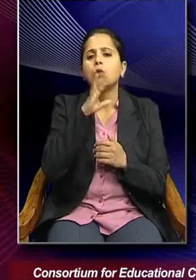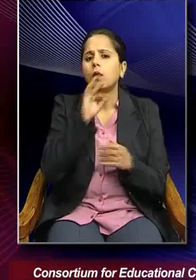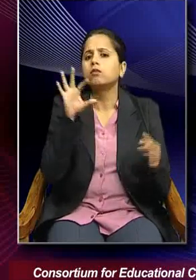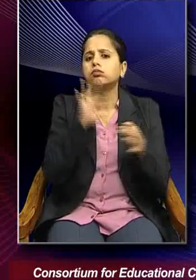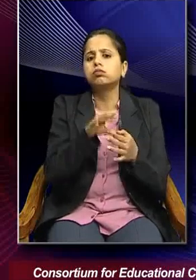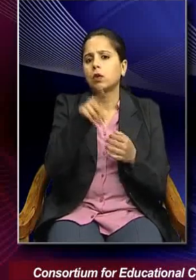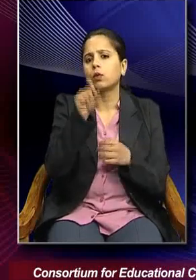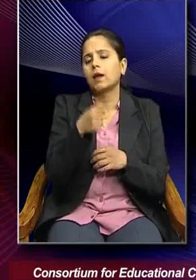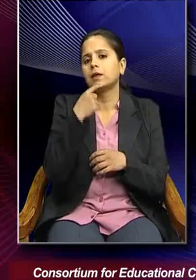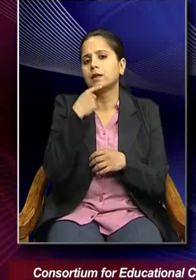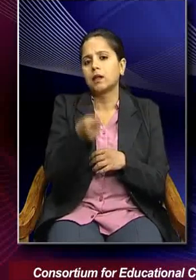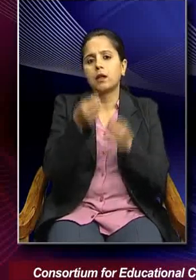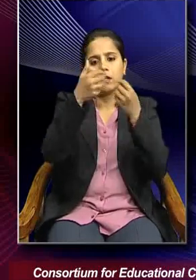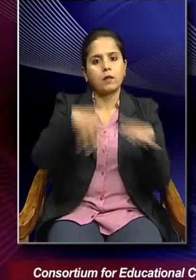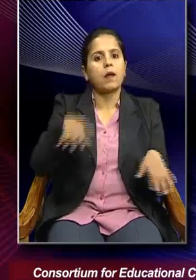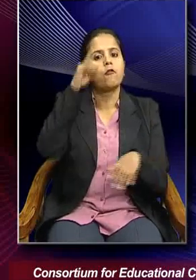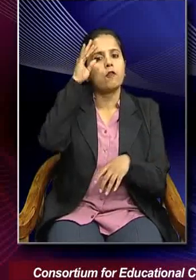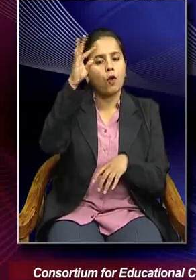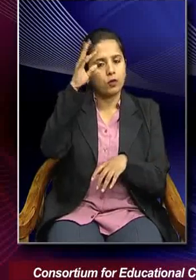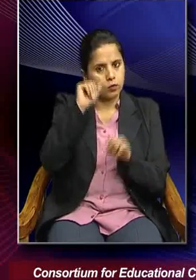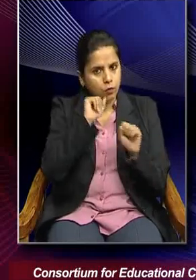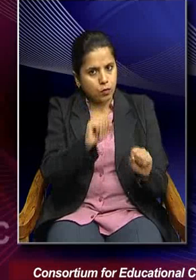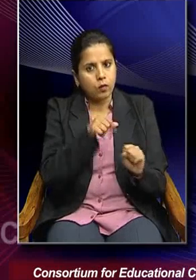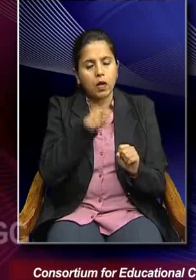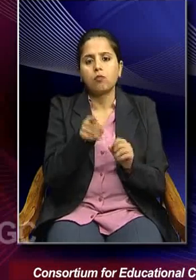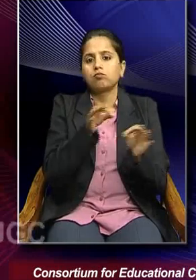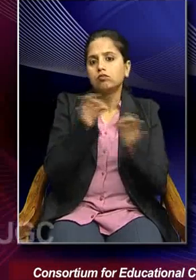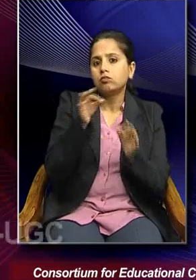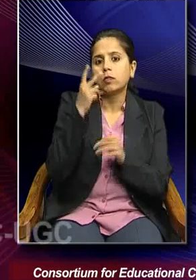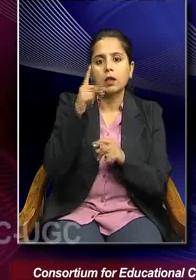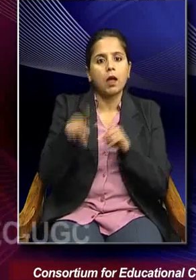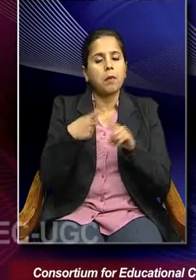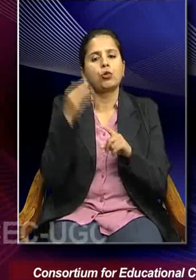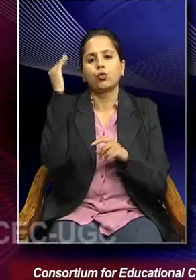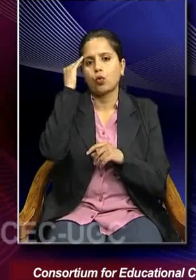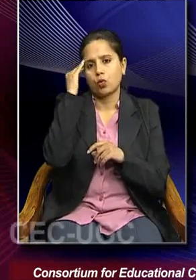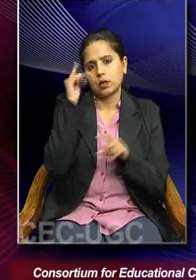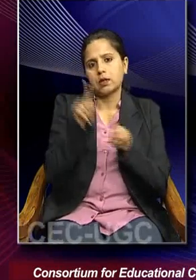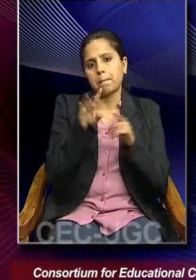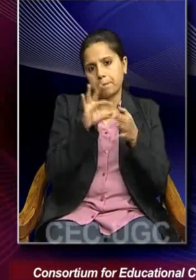you can say, is a branch of philosophy that deals with knowledge.